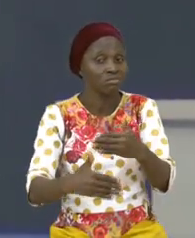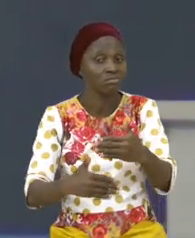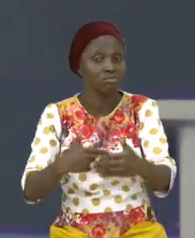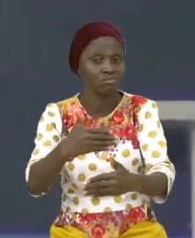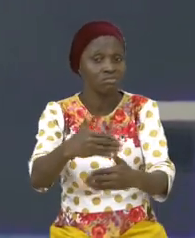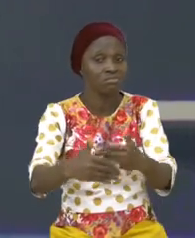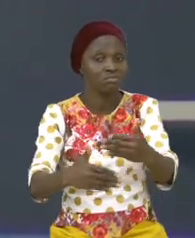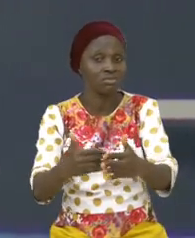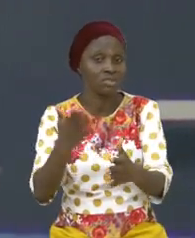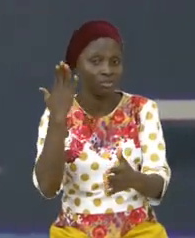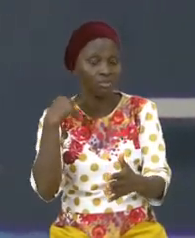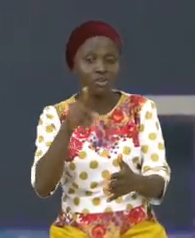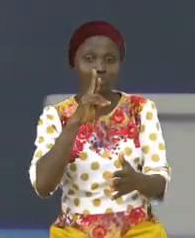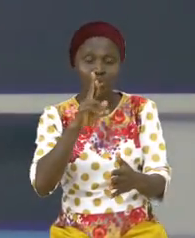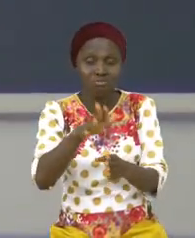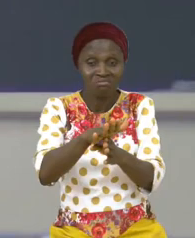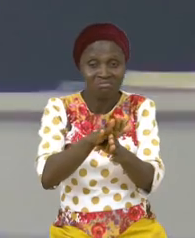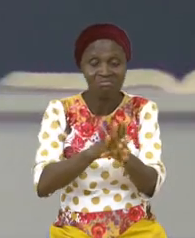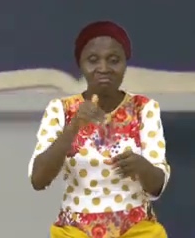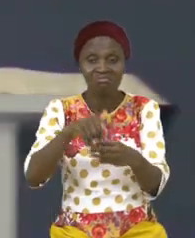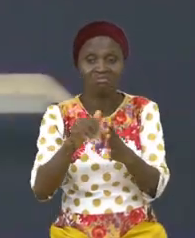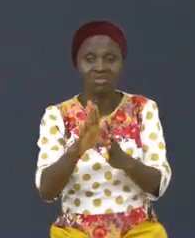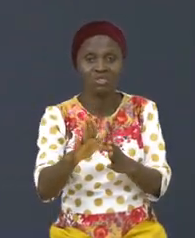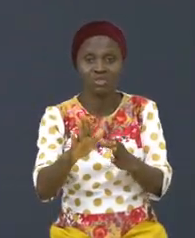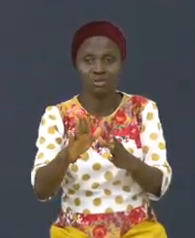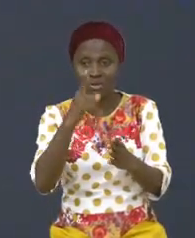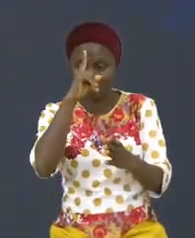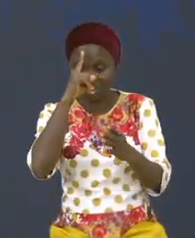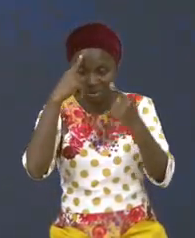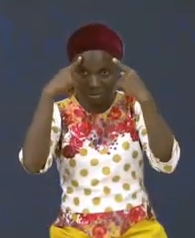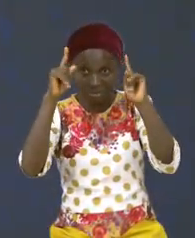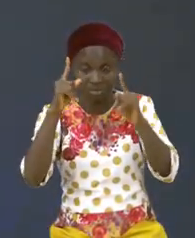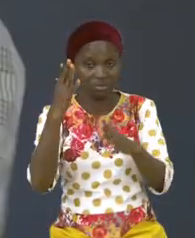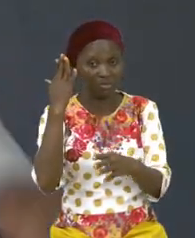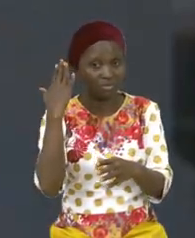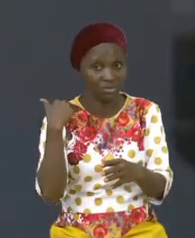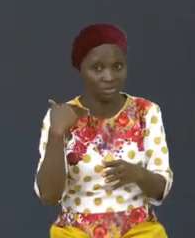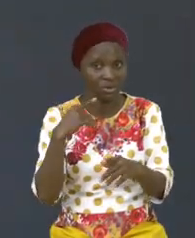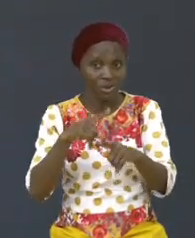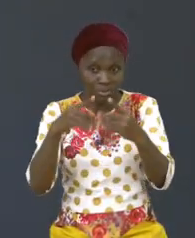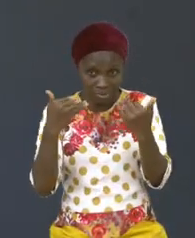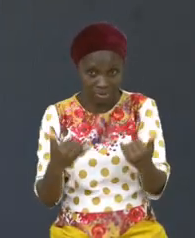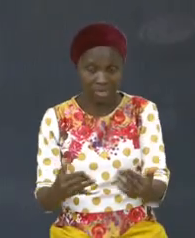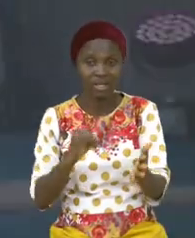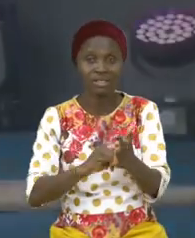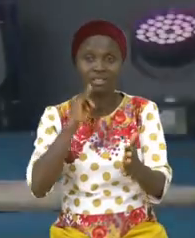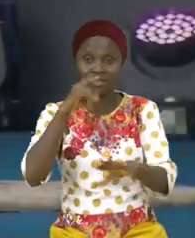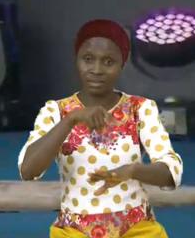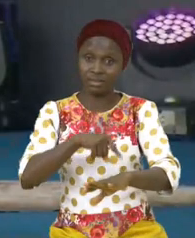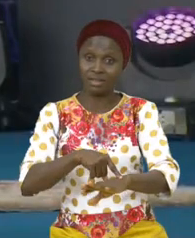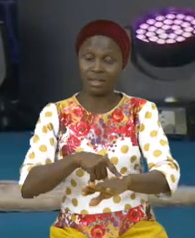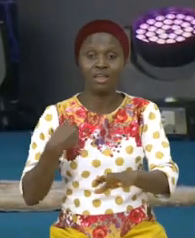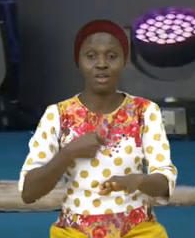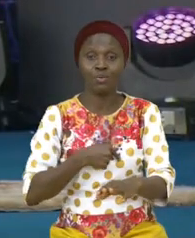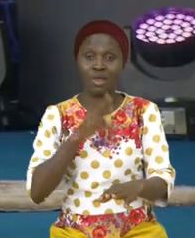slow in your achievement. You have been slow in your accomplishment. But now it is time. We're going